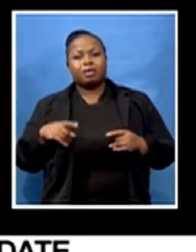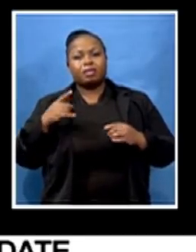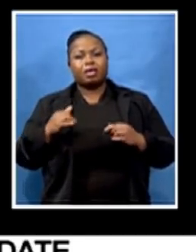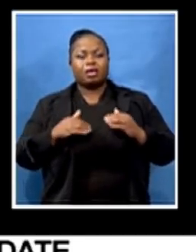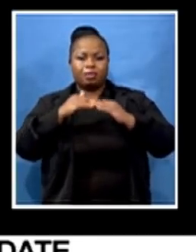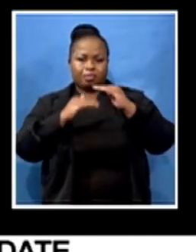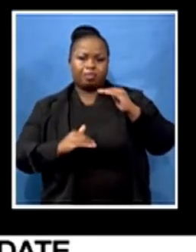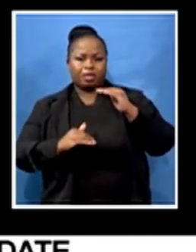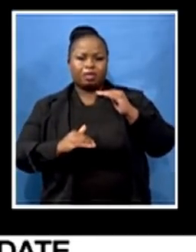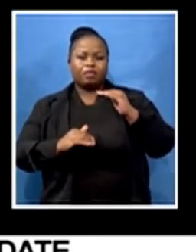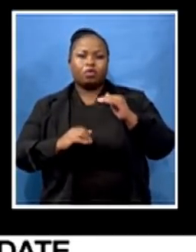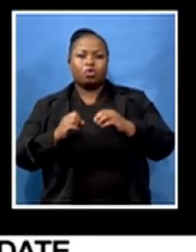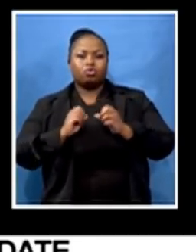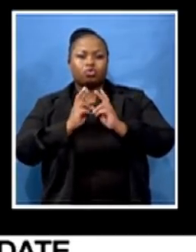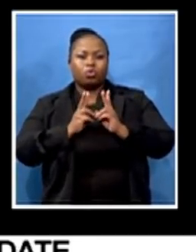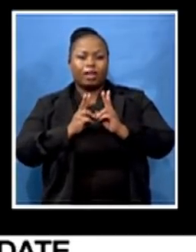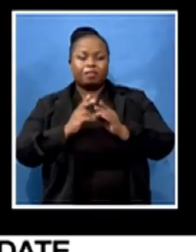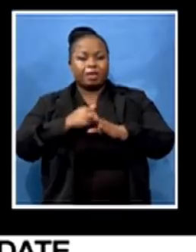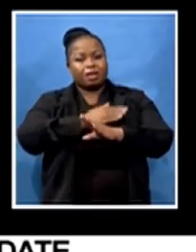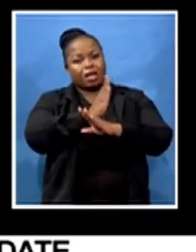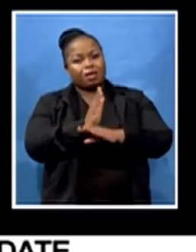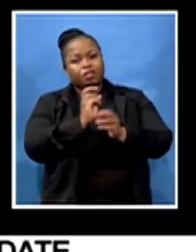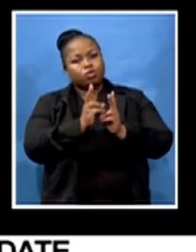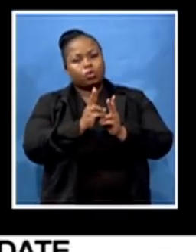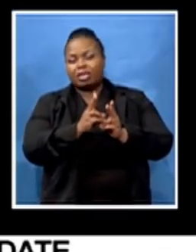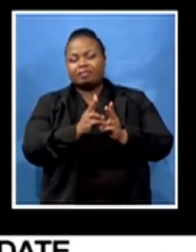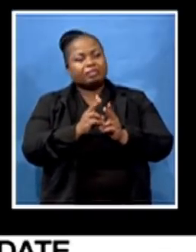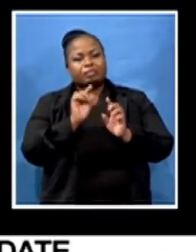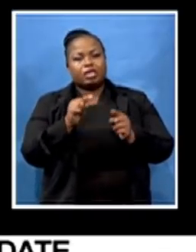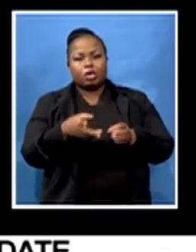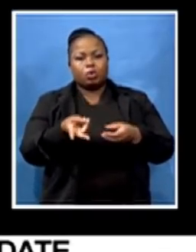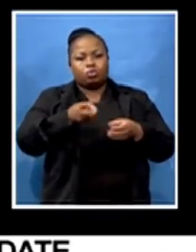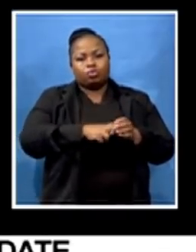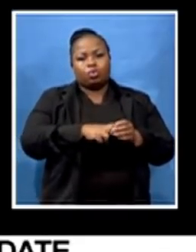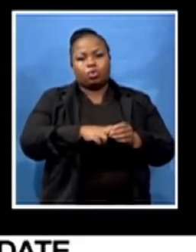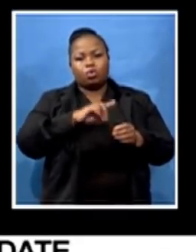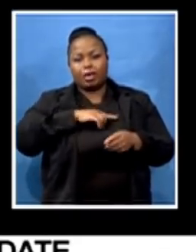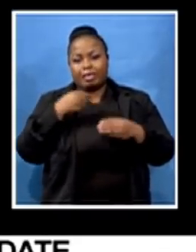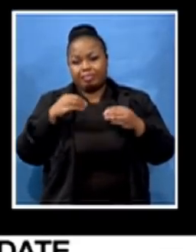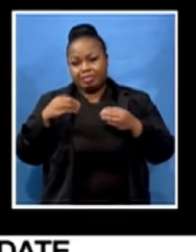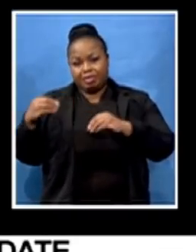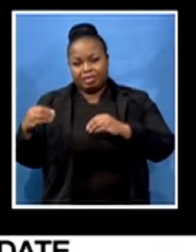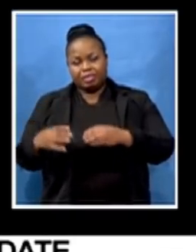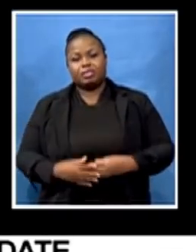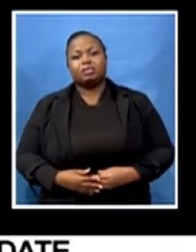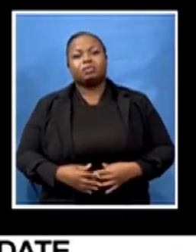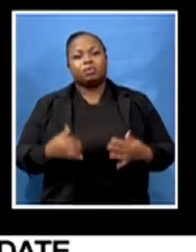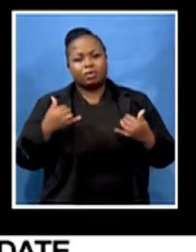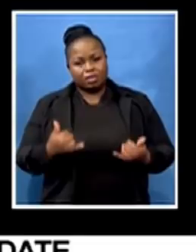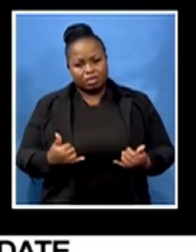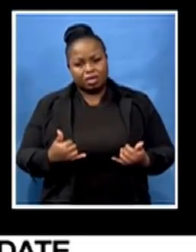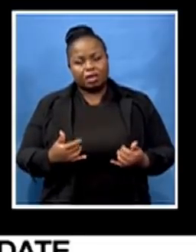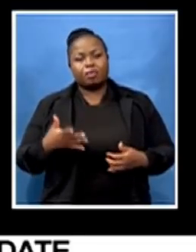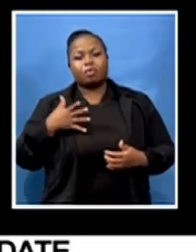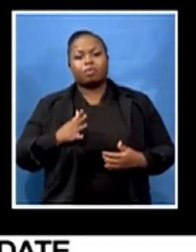Director, allow me the privilege to extend a word of welcome to